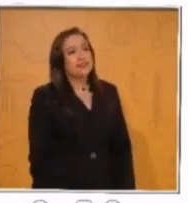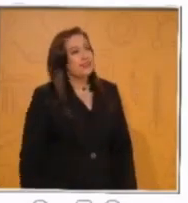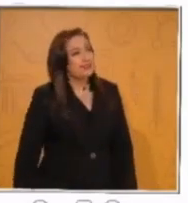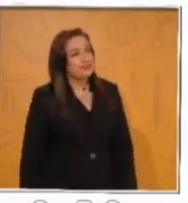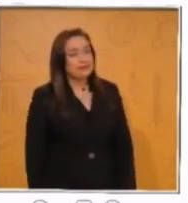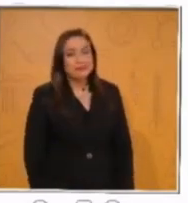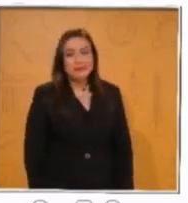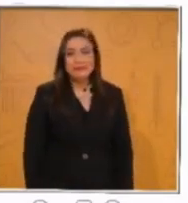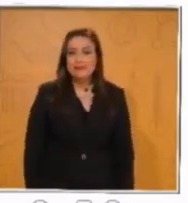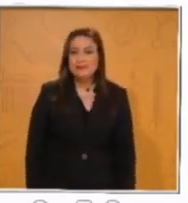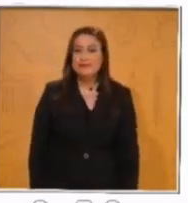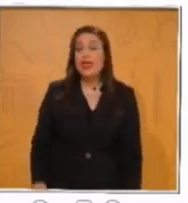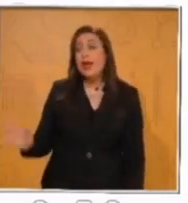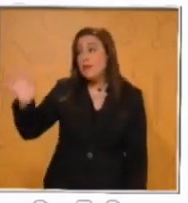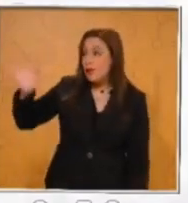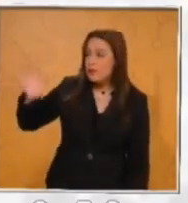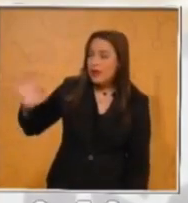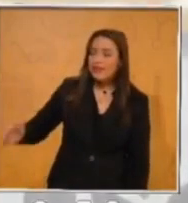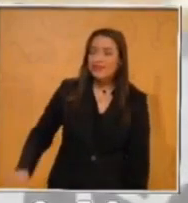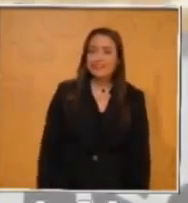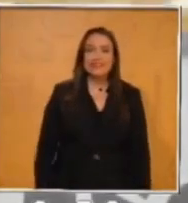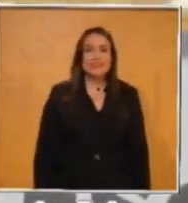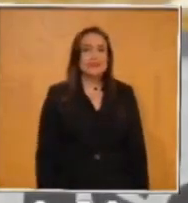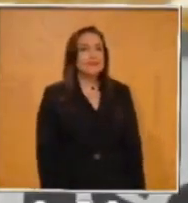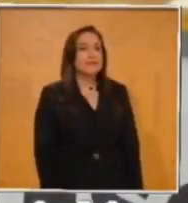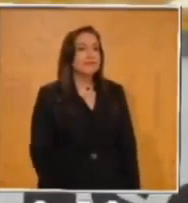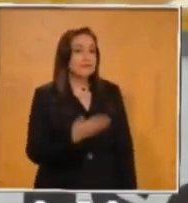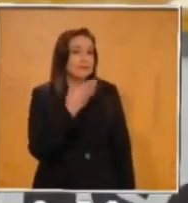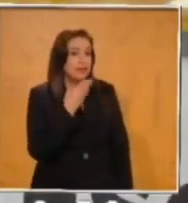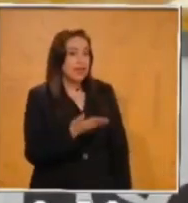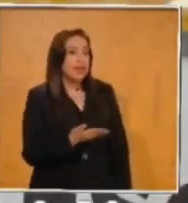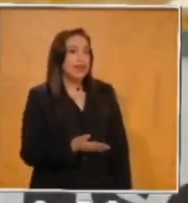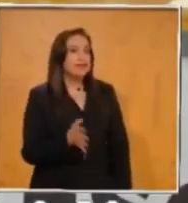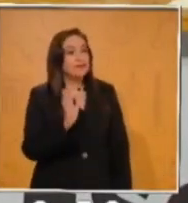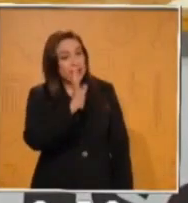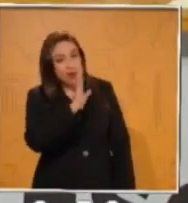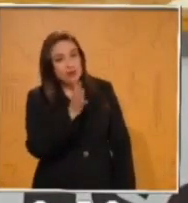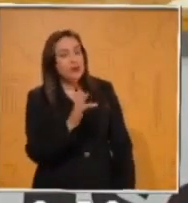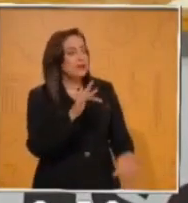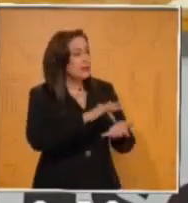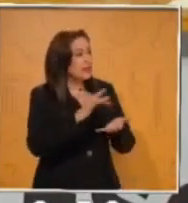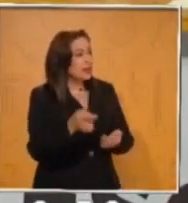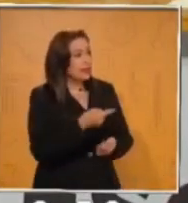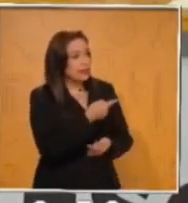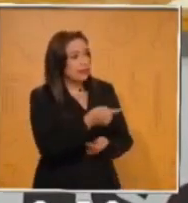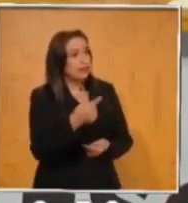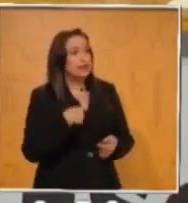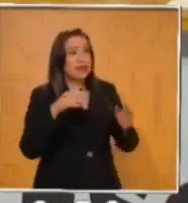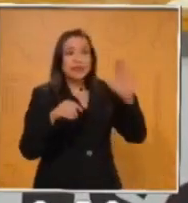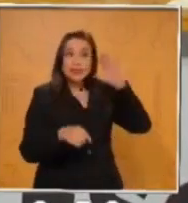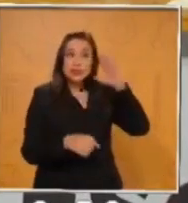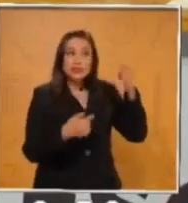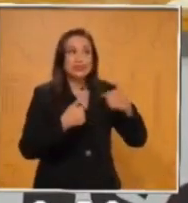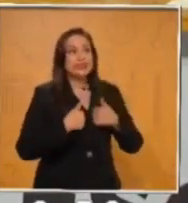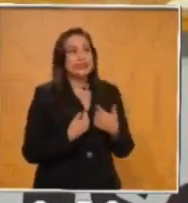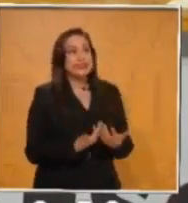Thank you and goodbye. And well, that was it. Thank you so much for listening.